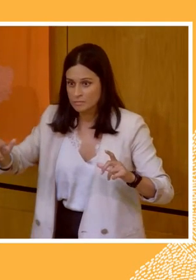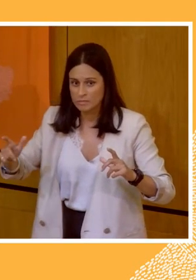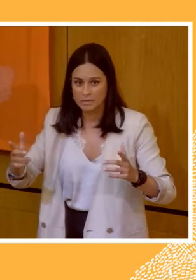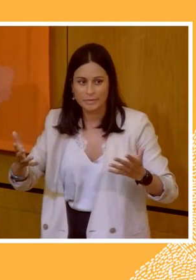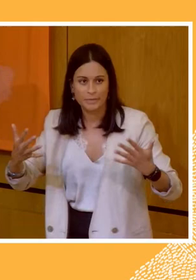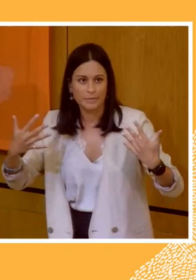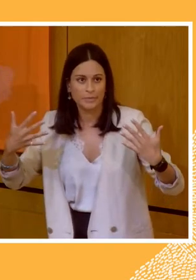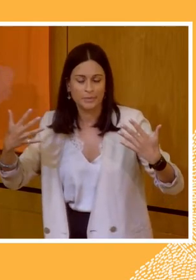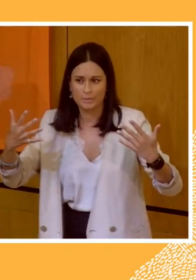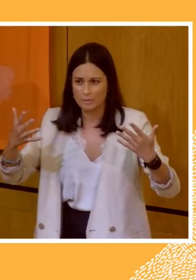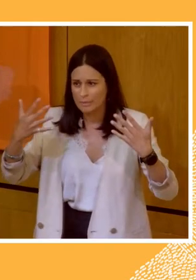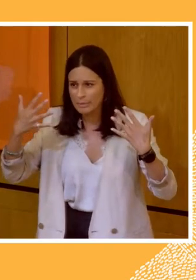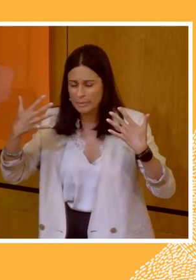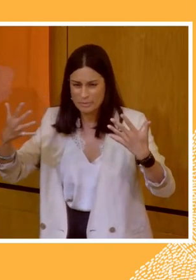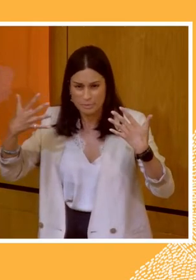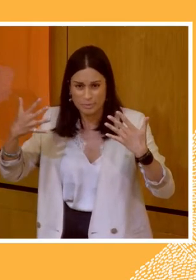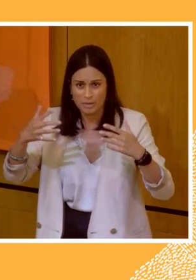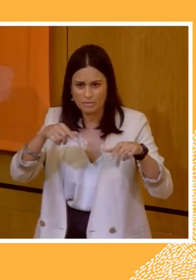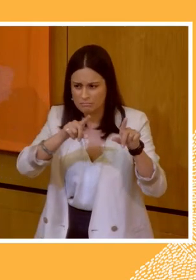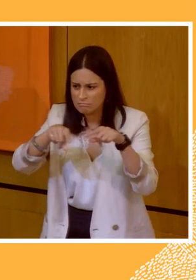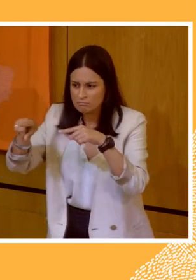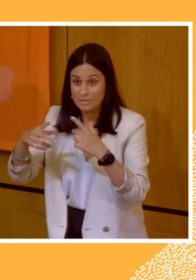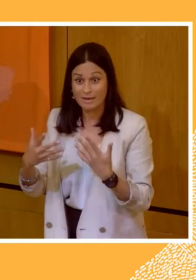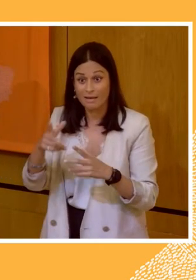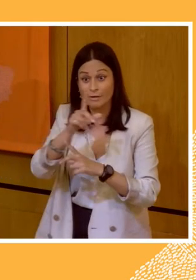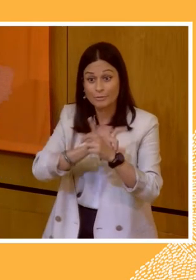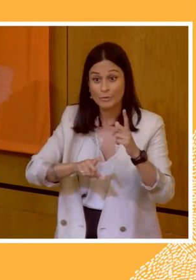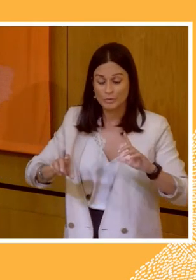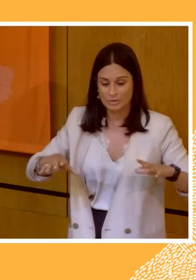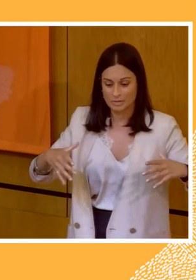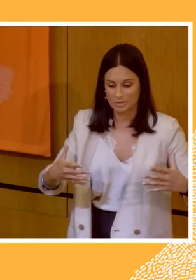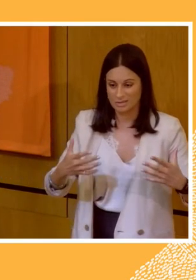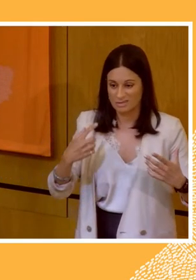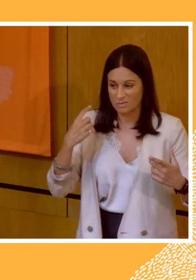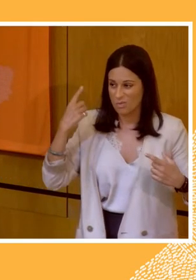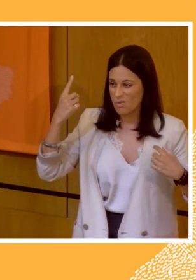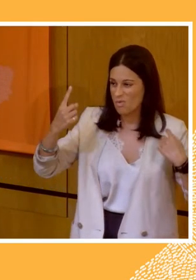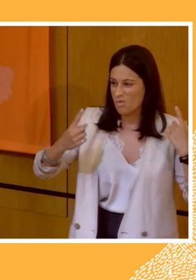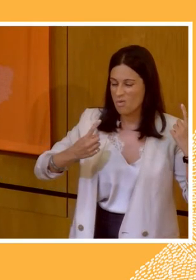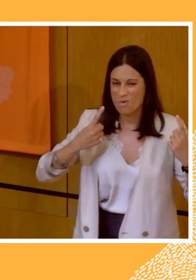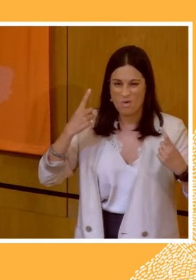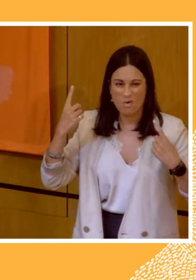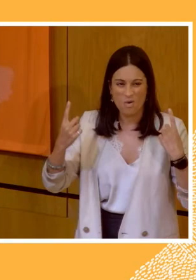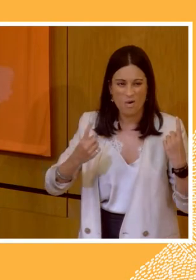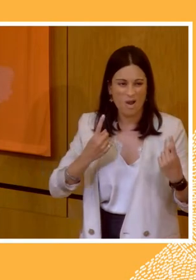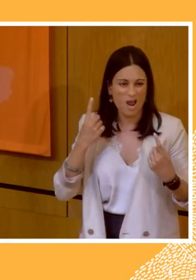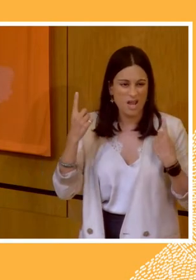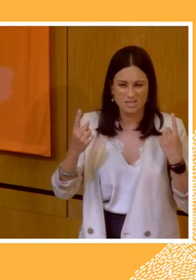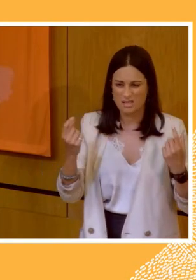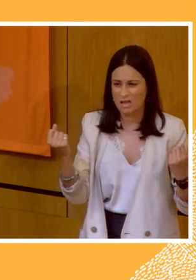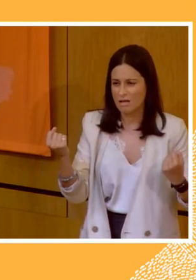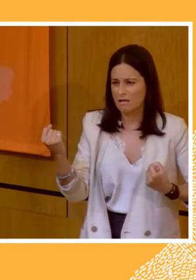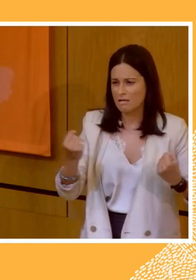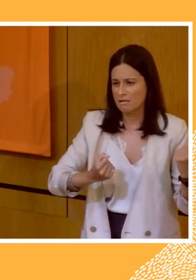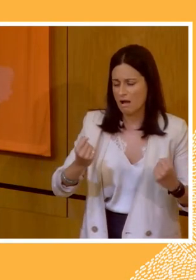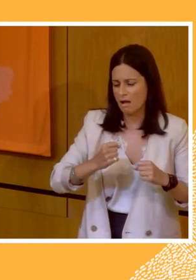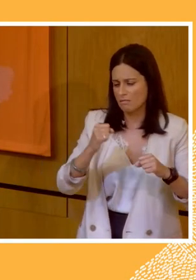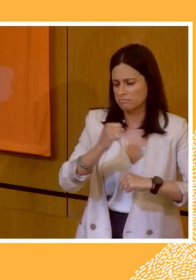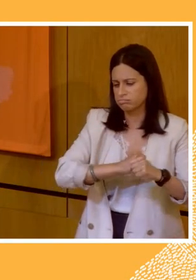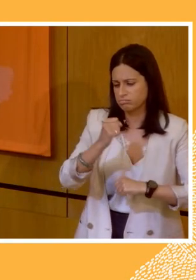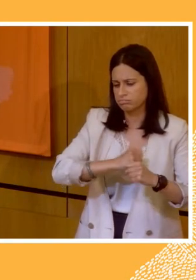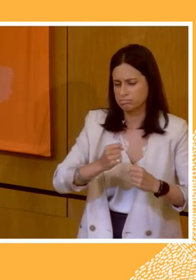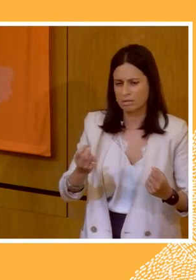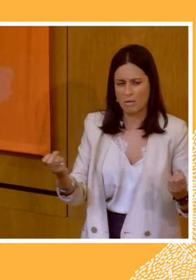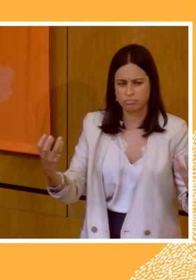breeze, the wind. But now in the community, it's just noisy, the vehicles, the cars, the music, the